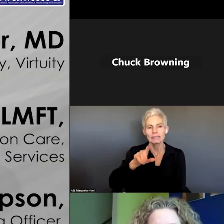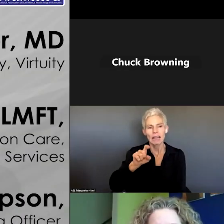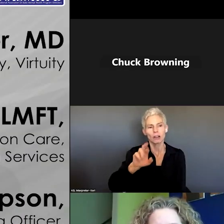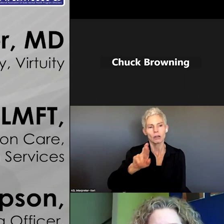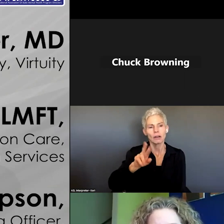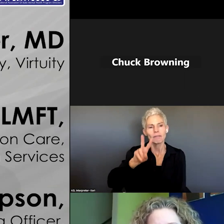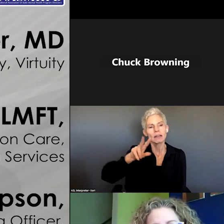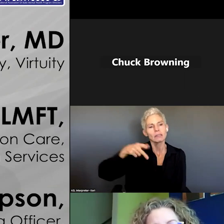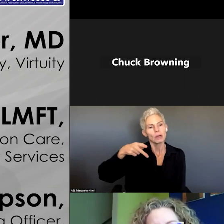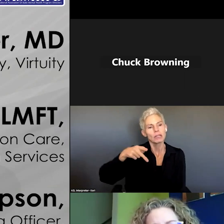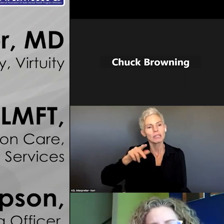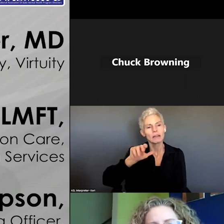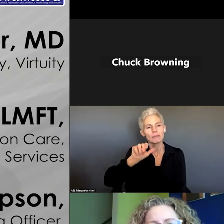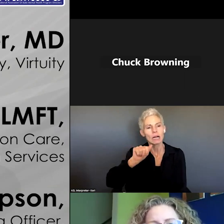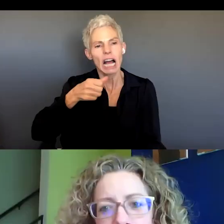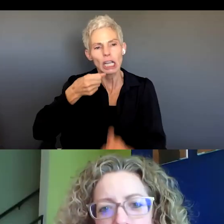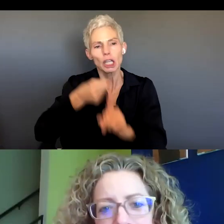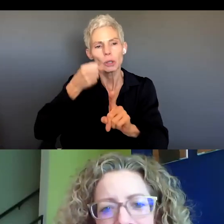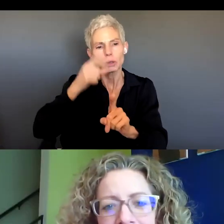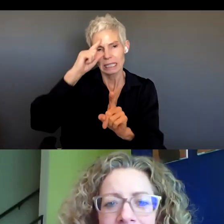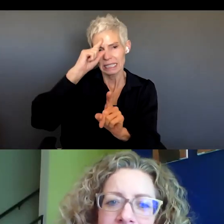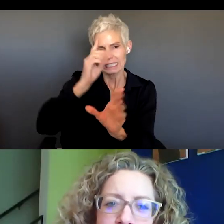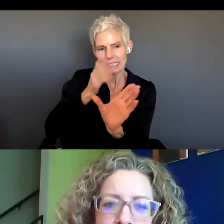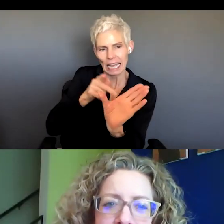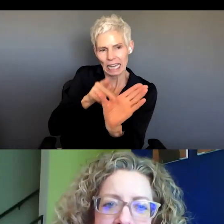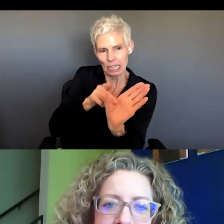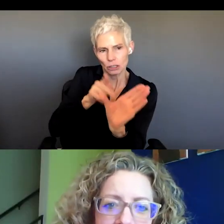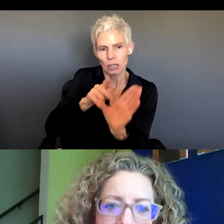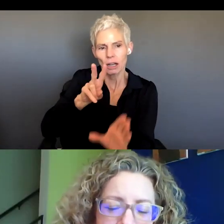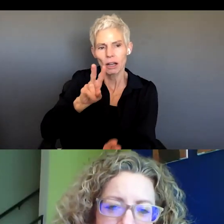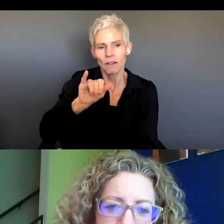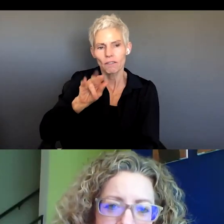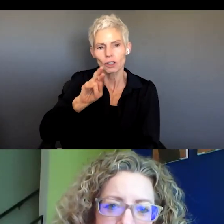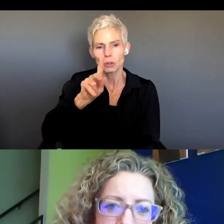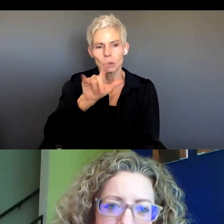Acute Psychiatry at Virtuity, as well as